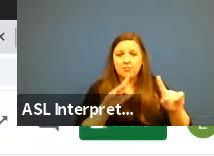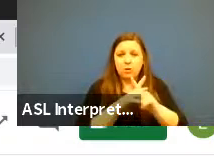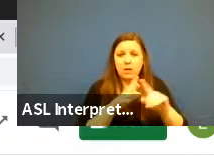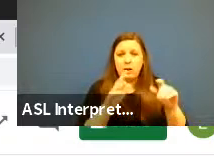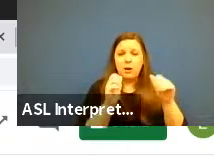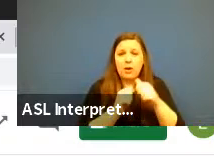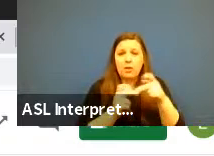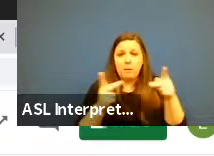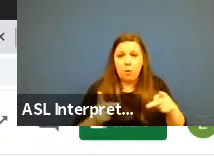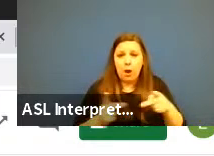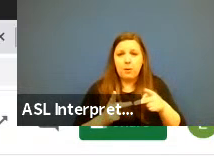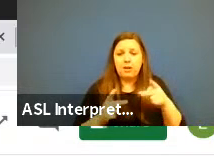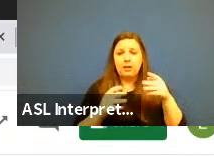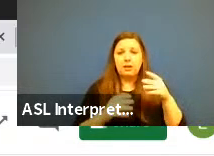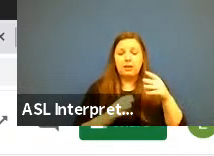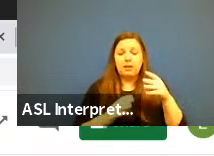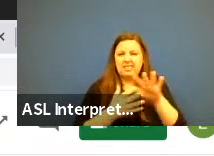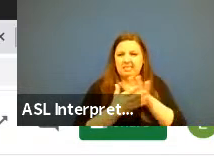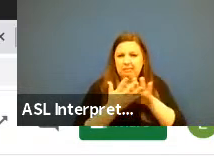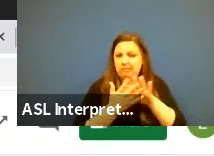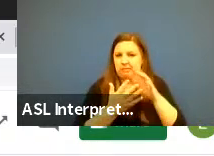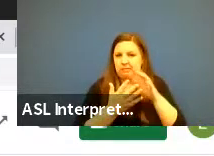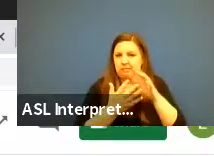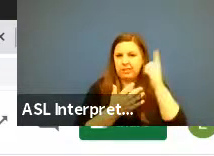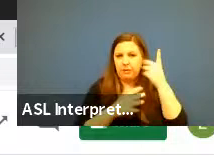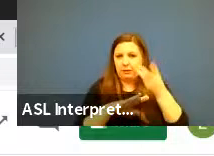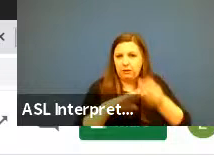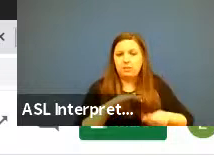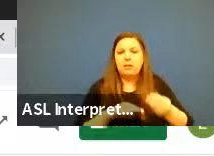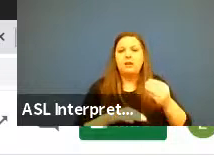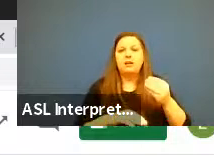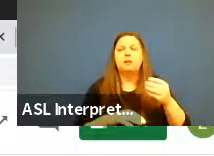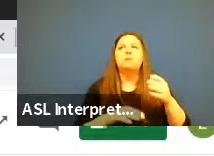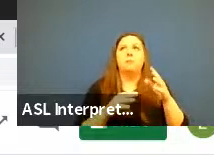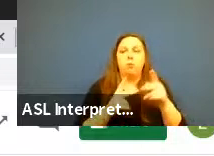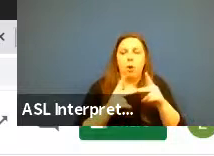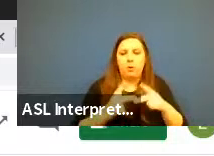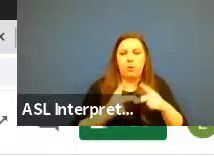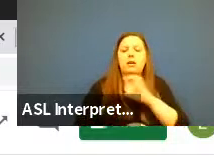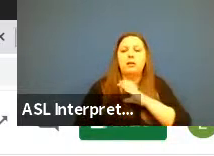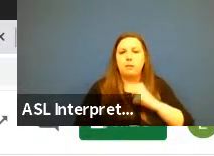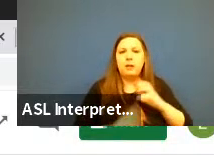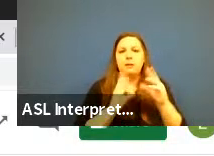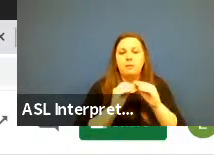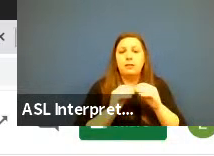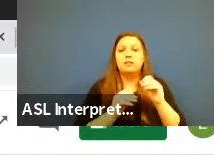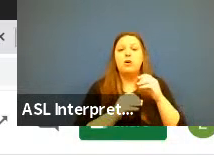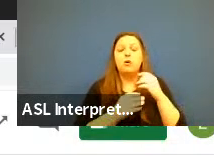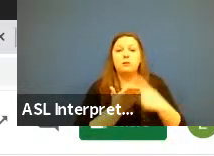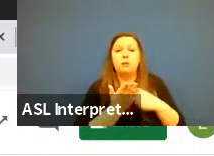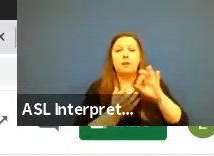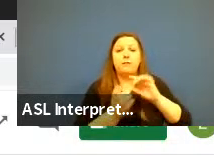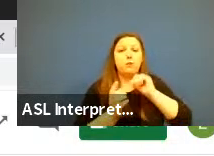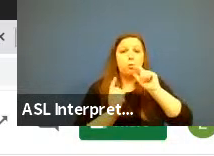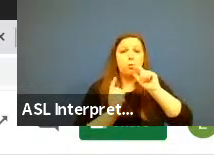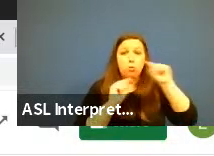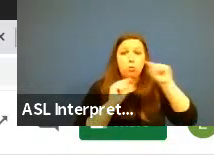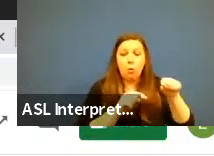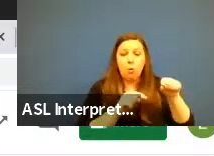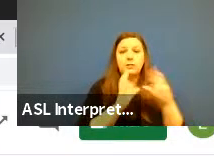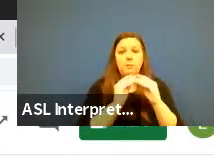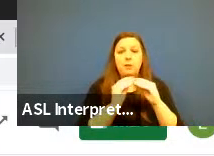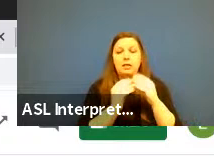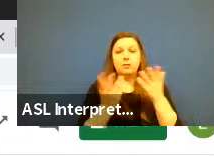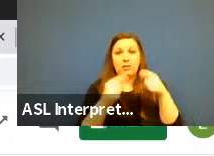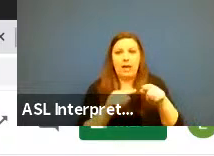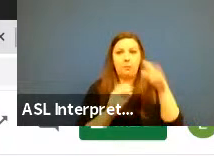right? So sometimes there are property committee meetings, and if you don't go to the property committee meetings, then you don't actually know what's happening. So that if it comes to a